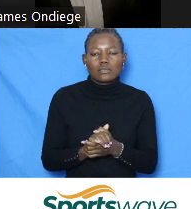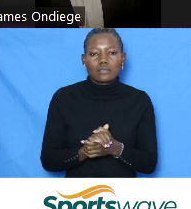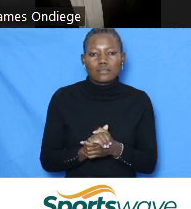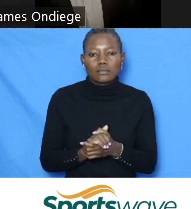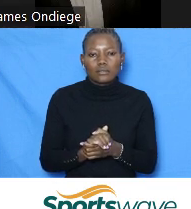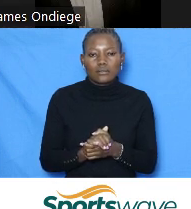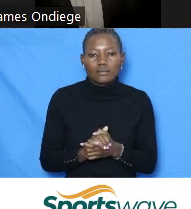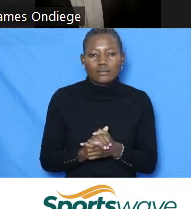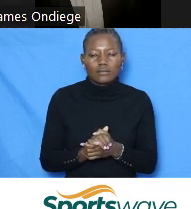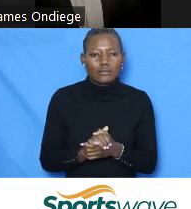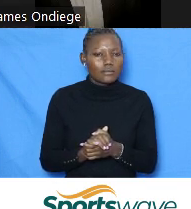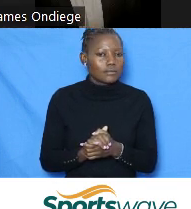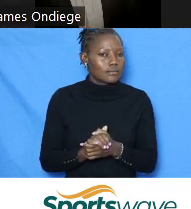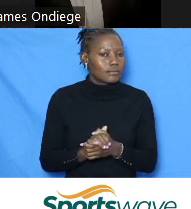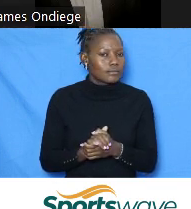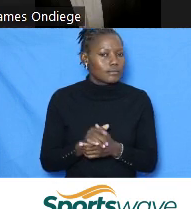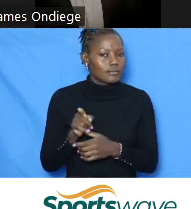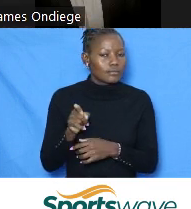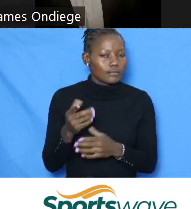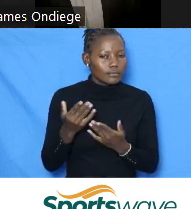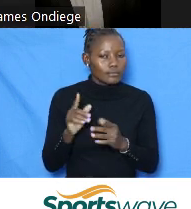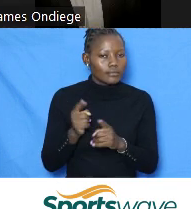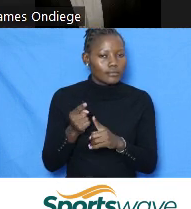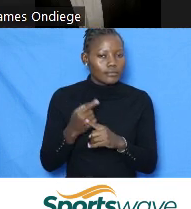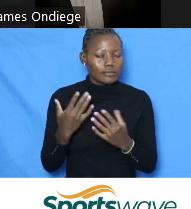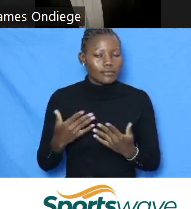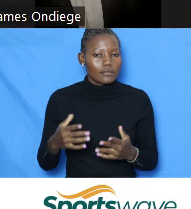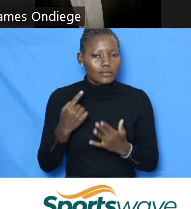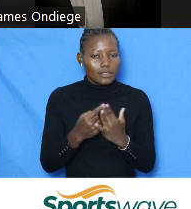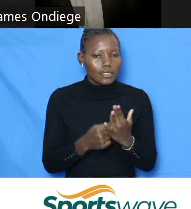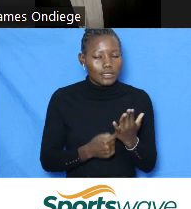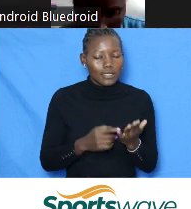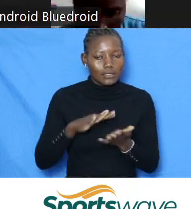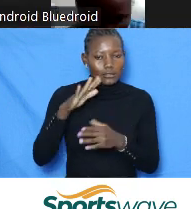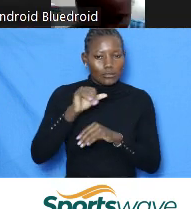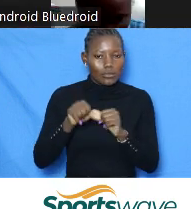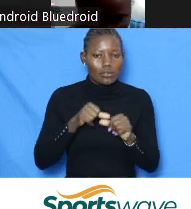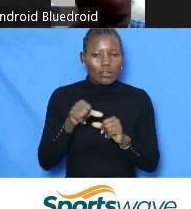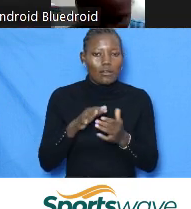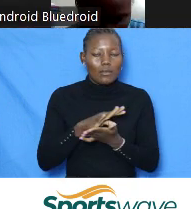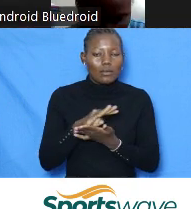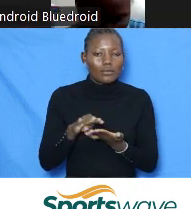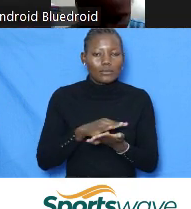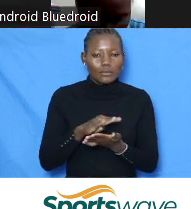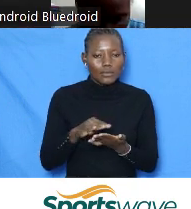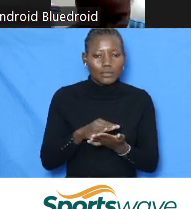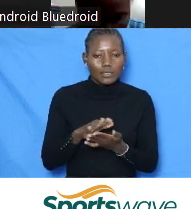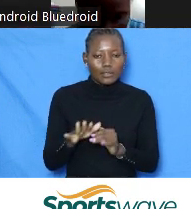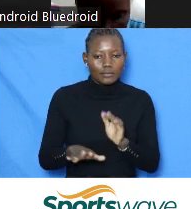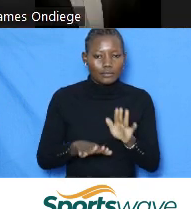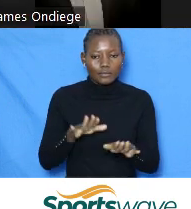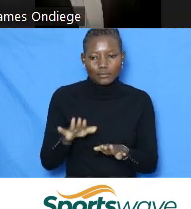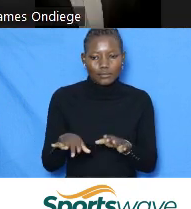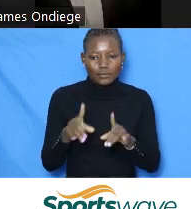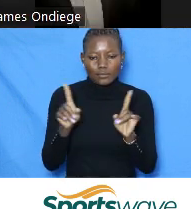the TWIP models. And what these models do describe is basically it's a stepwise model